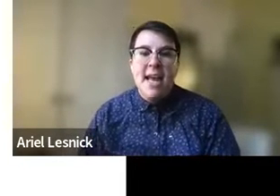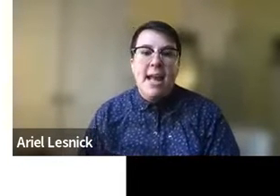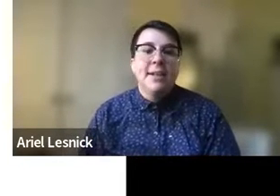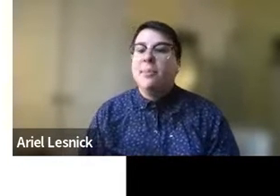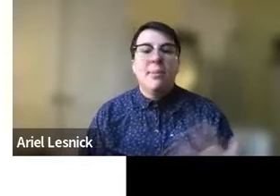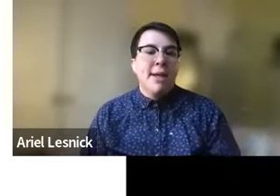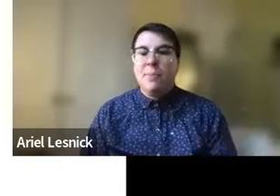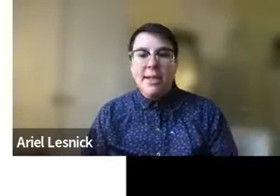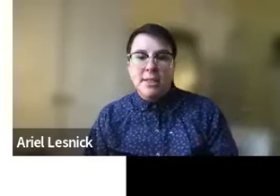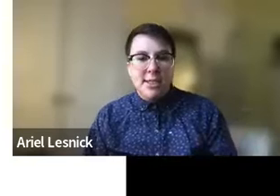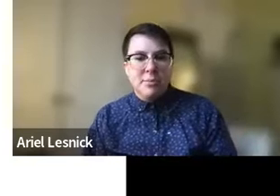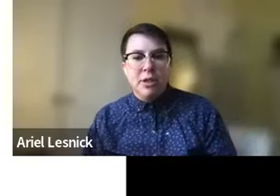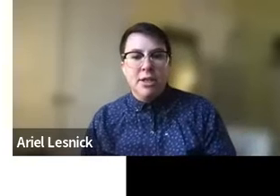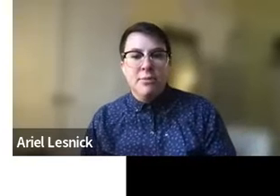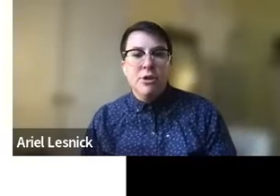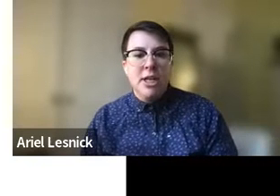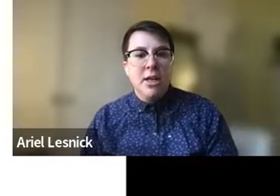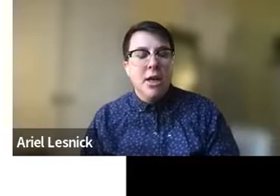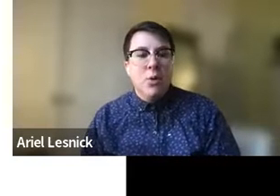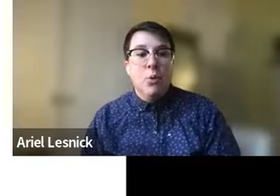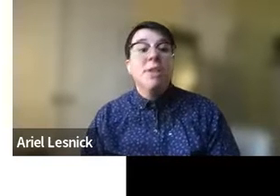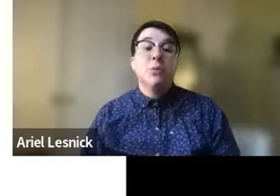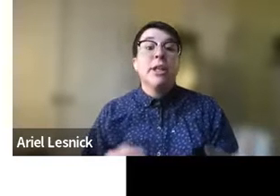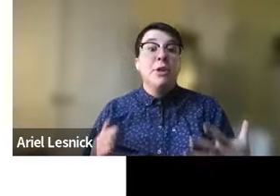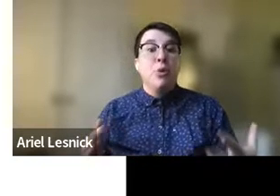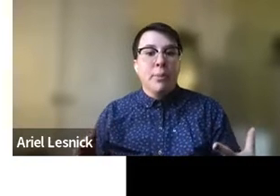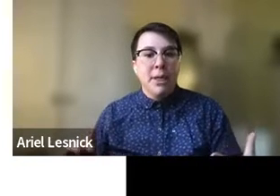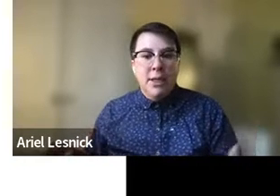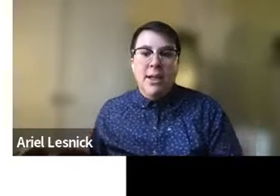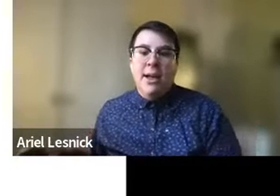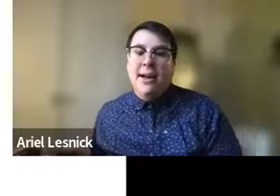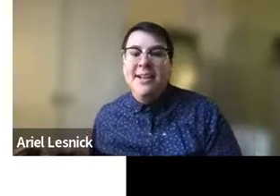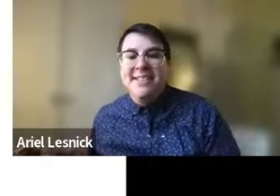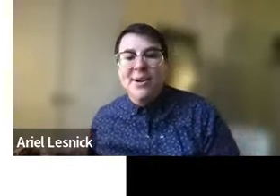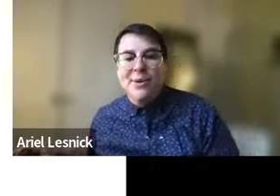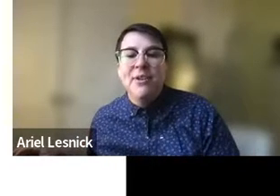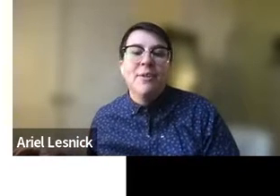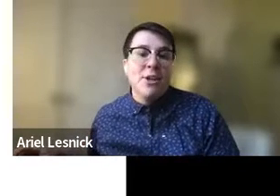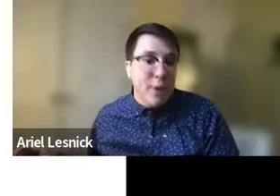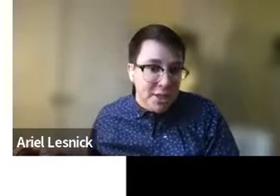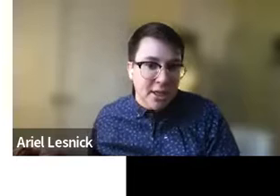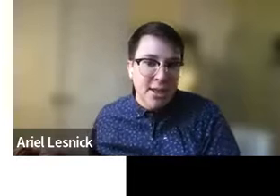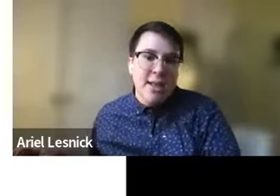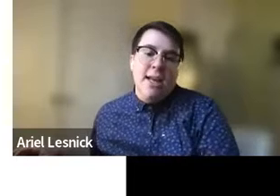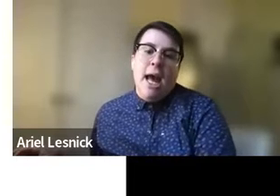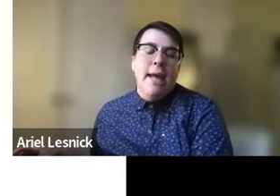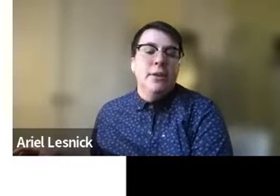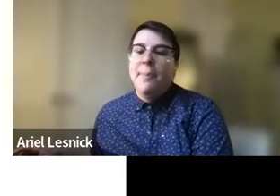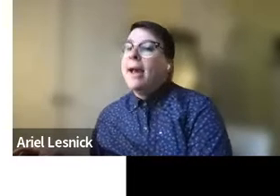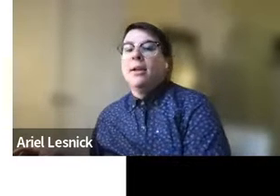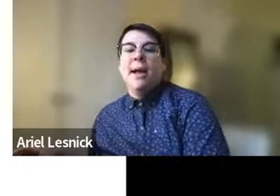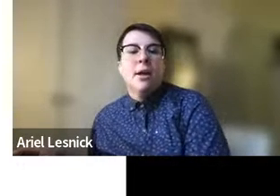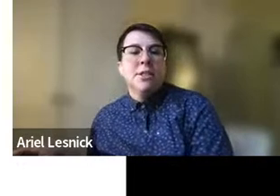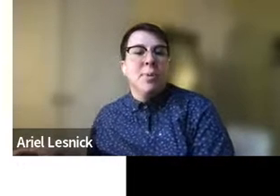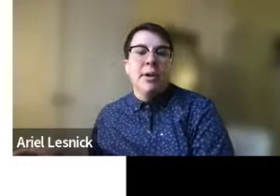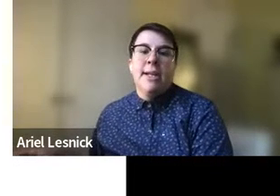diagnosis and claiming my space in the disability community wasn't really the norm. So nearing graduation, I look